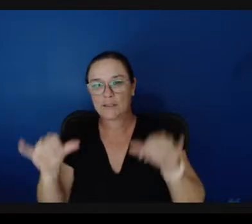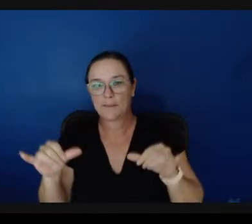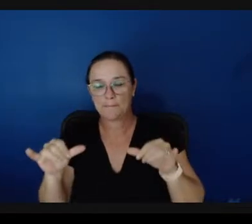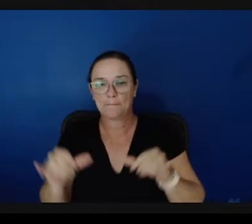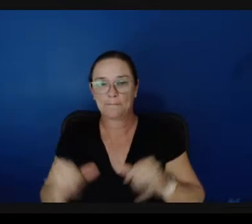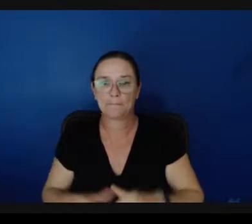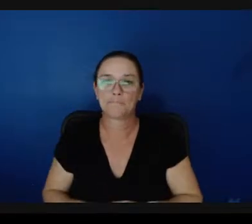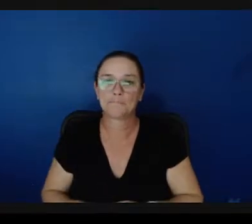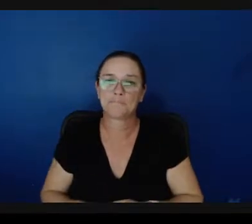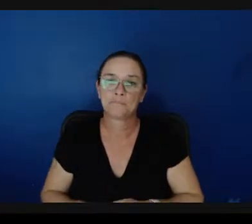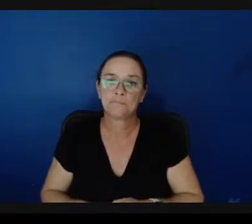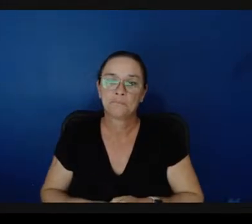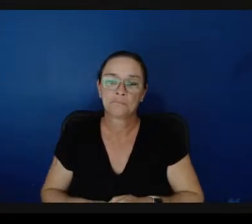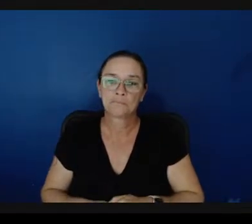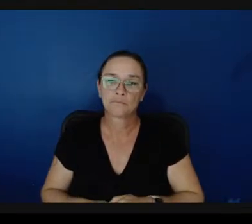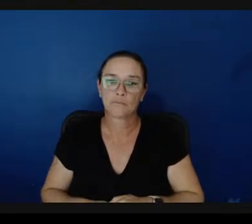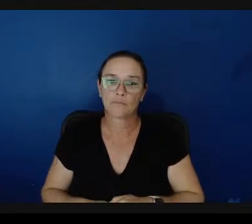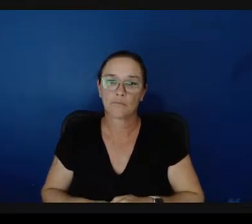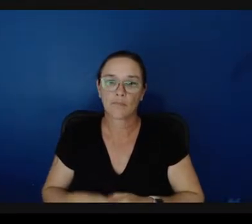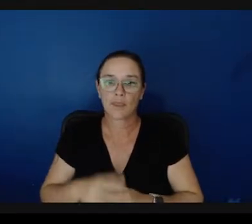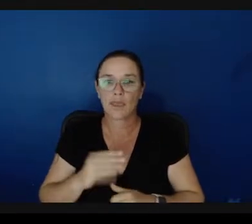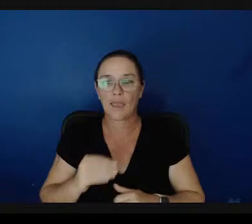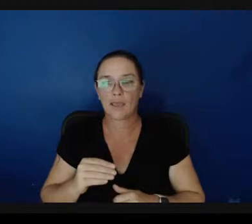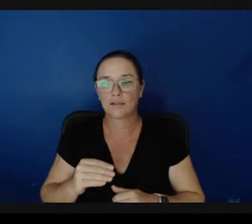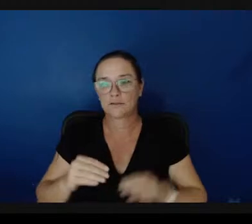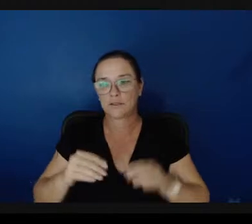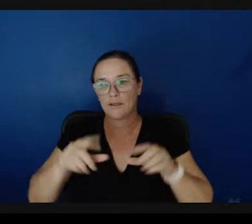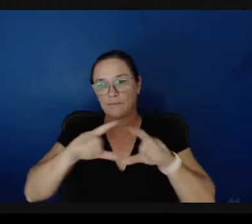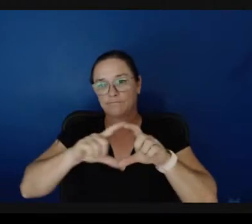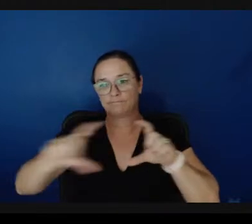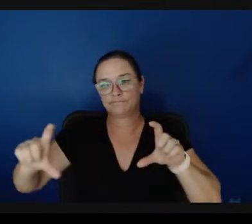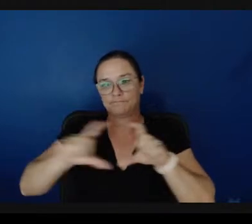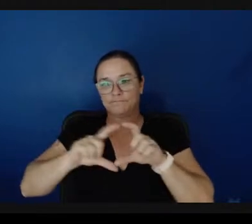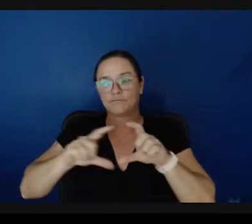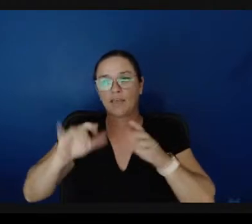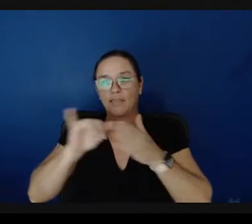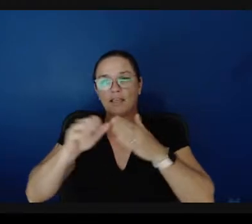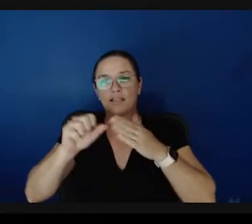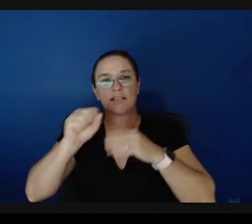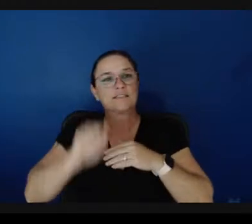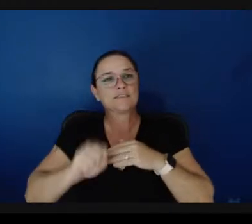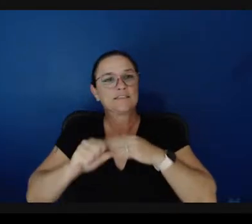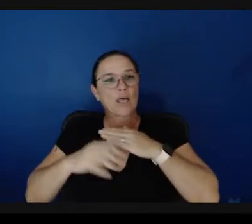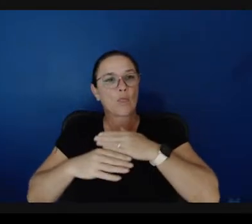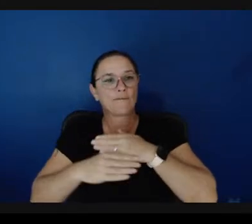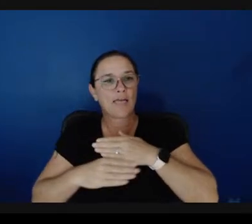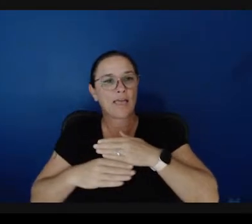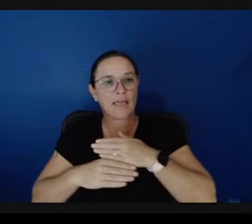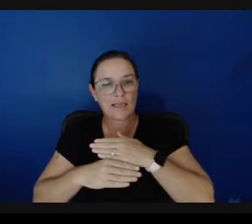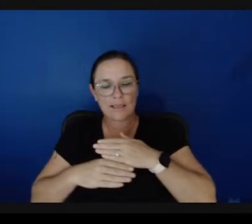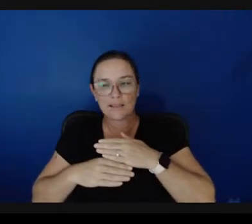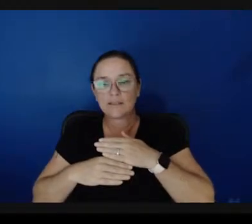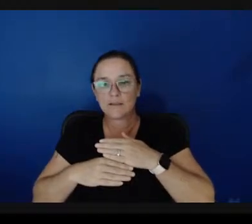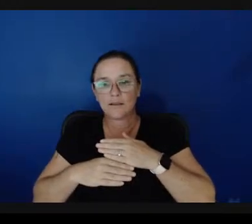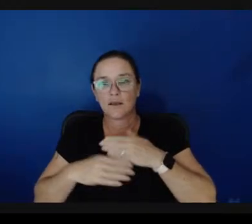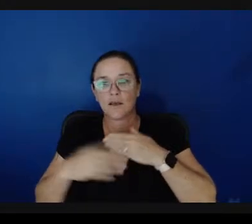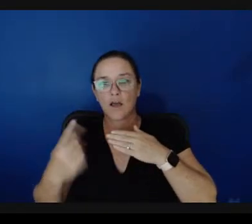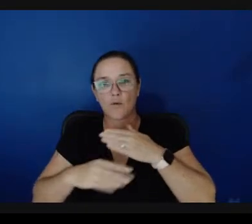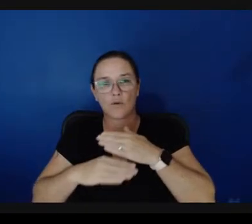in reds and oranges. And the ones over here are the south flank population that is always tracking the movement of this piece of